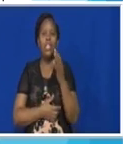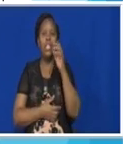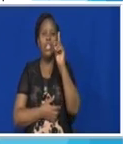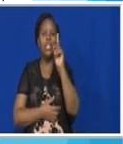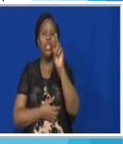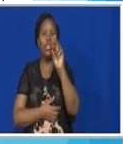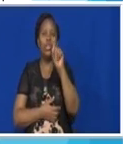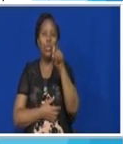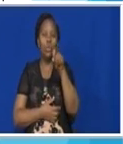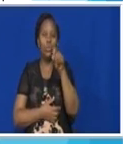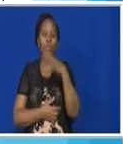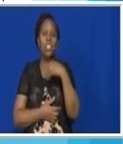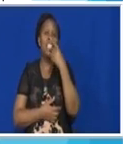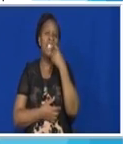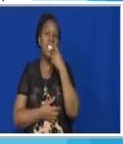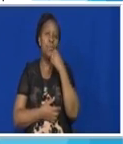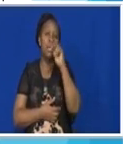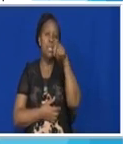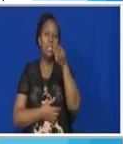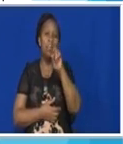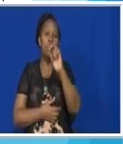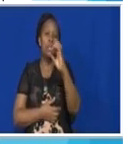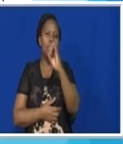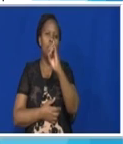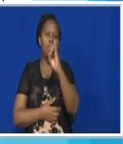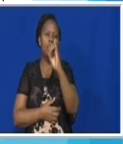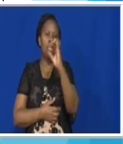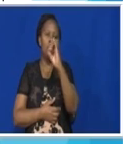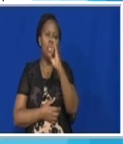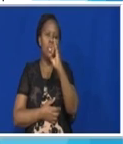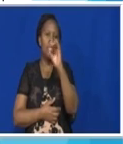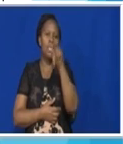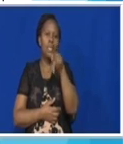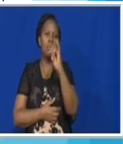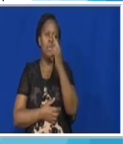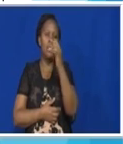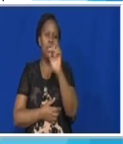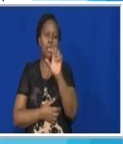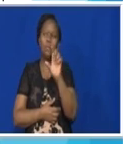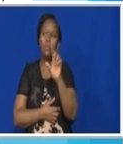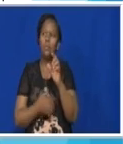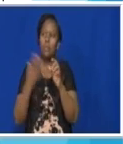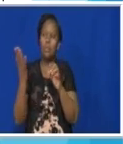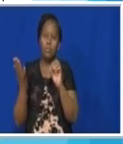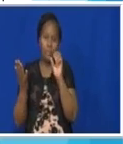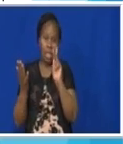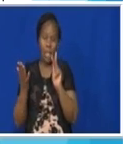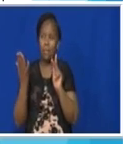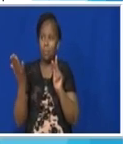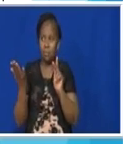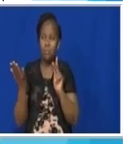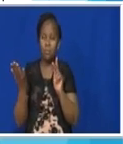hydroxide, you get a white precipitate L. Therefore, if this is our solution K,